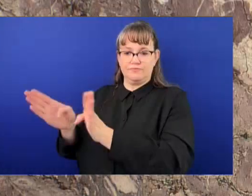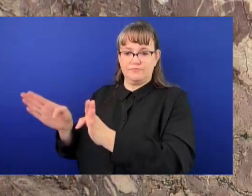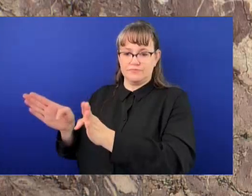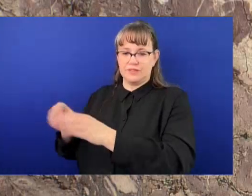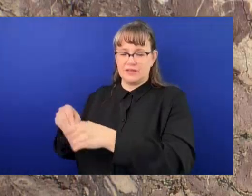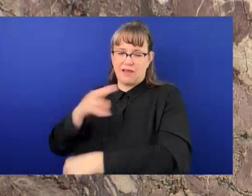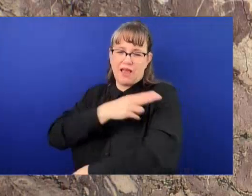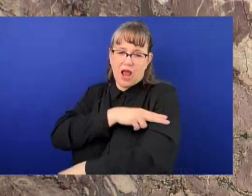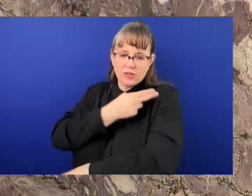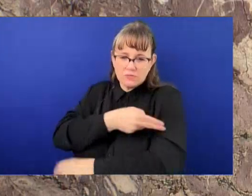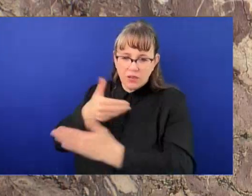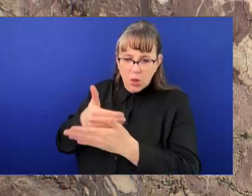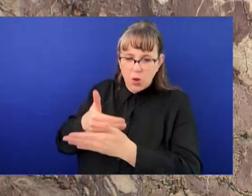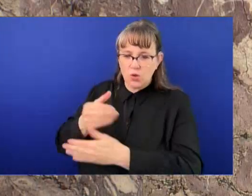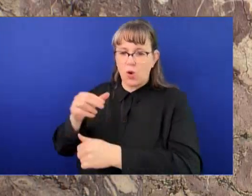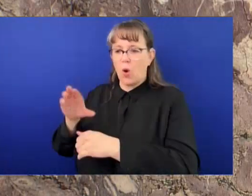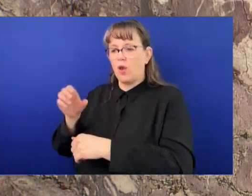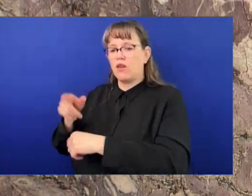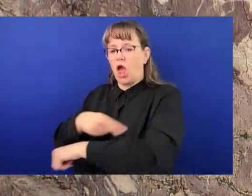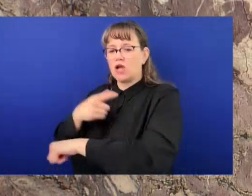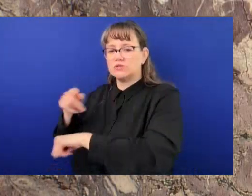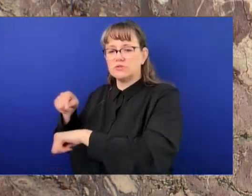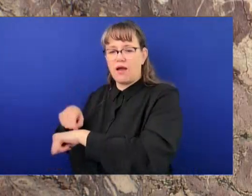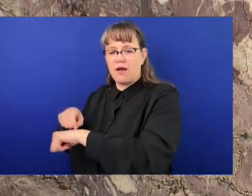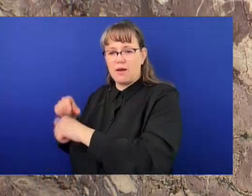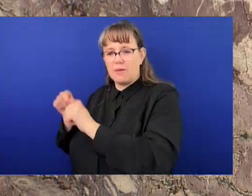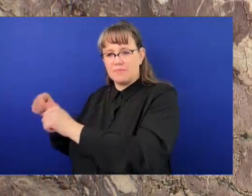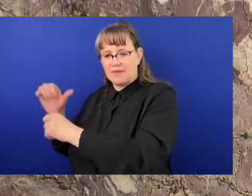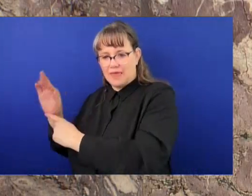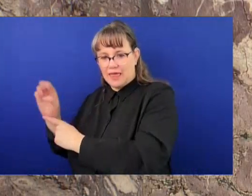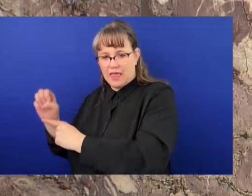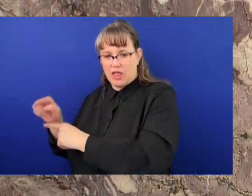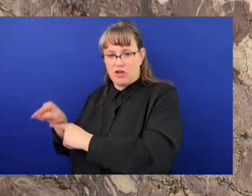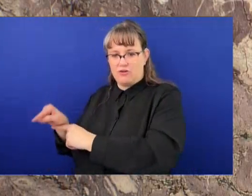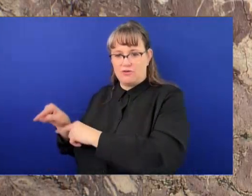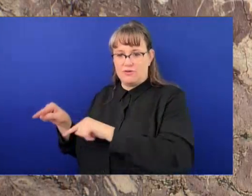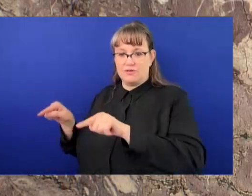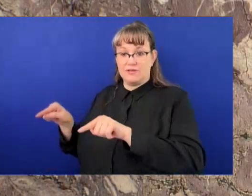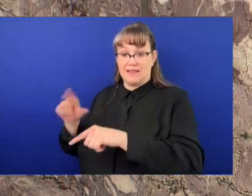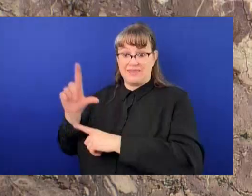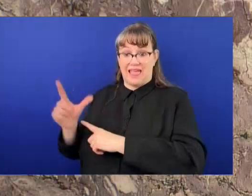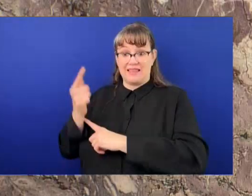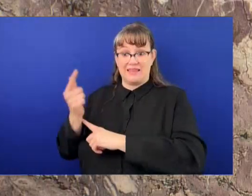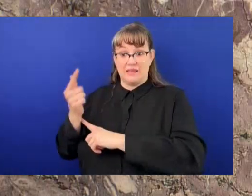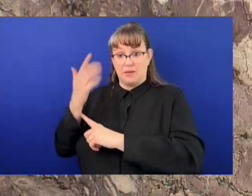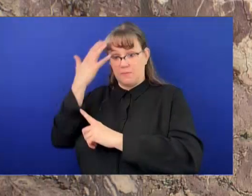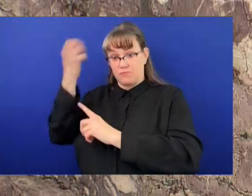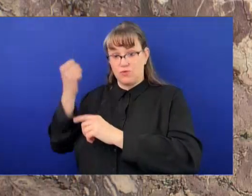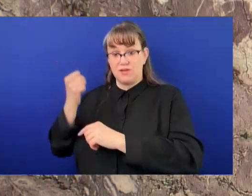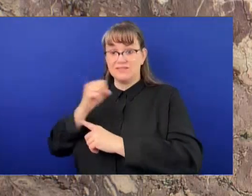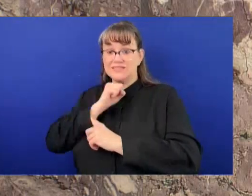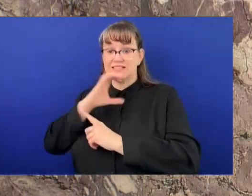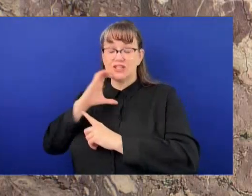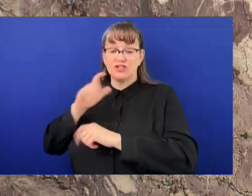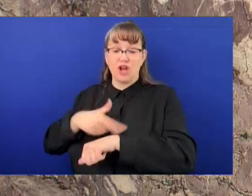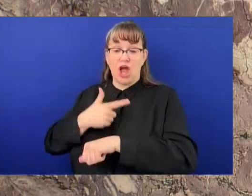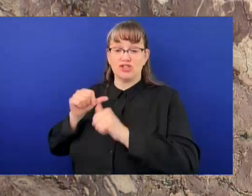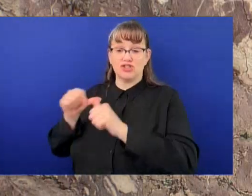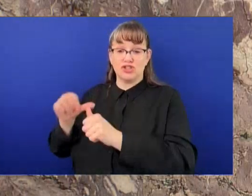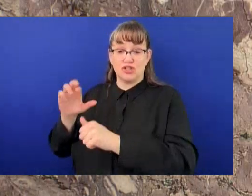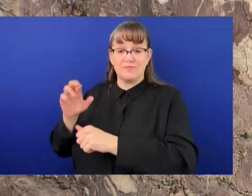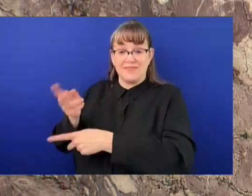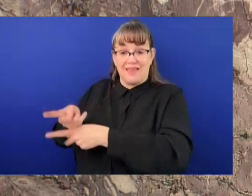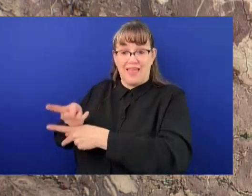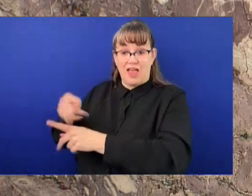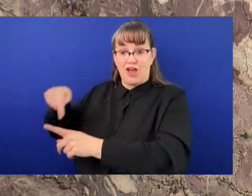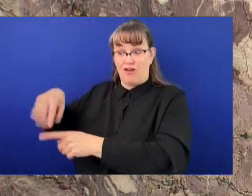Memorial Senior Long-Term Care Facility, there is a tent where people openly use fentanyl, crack, and other